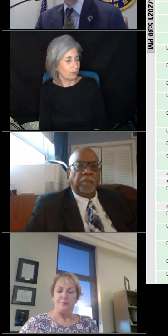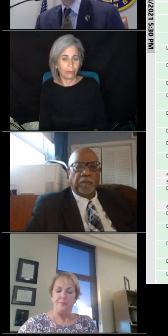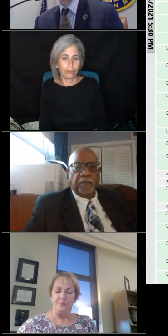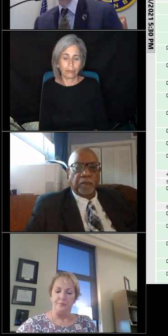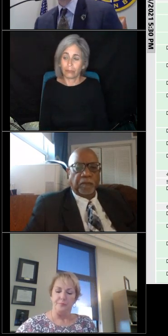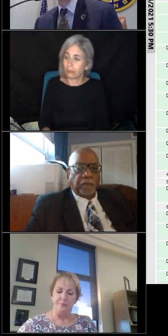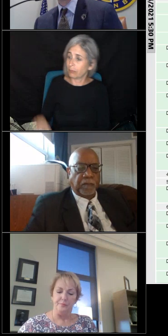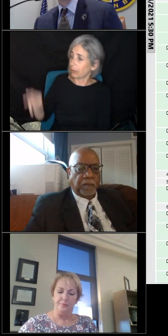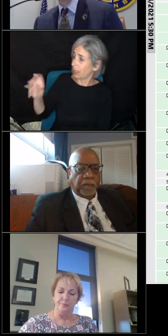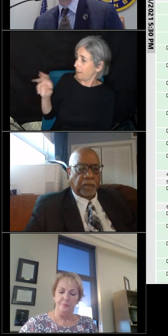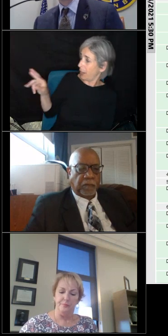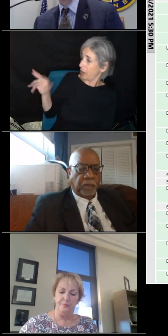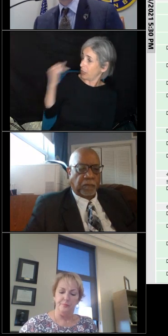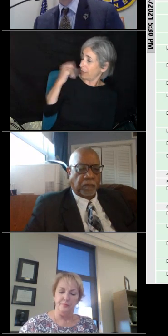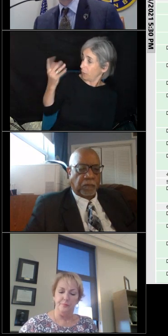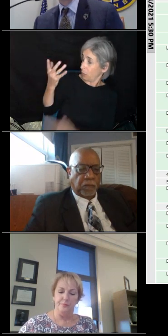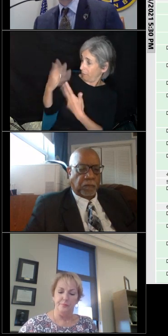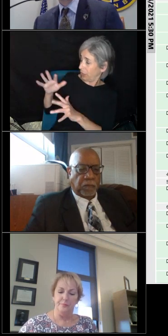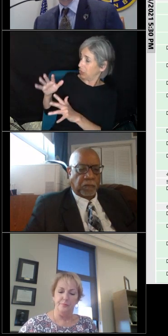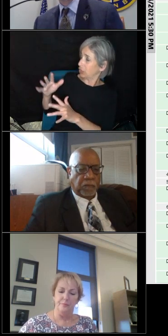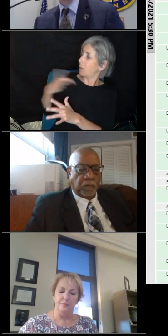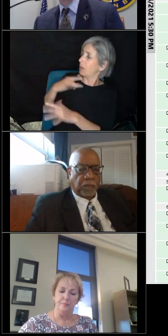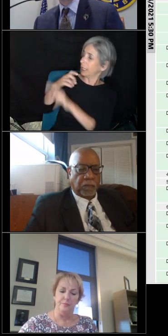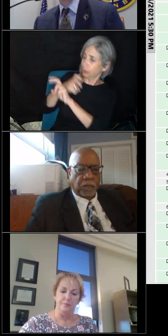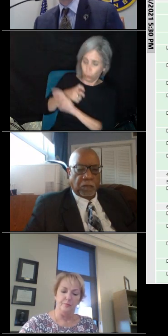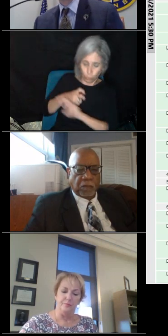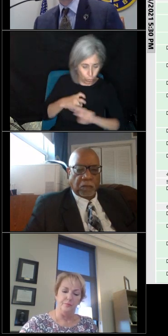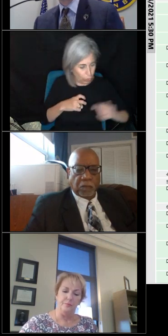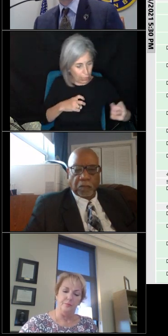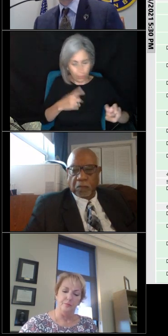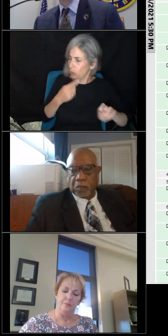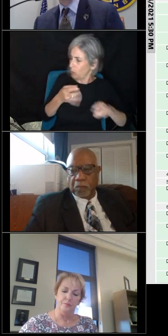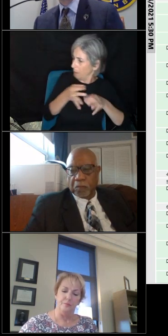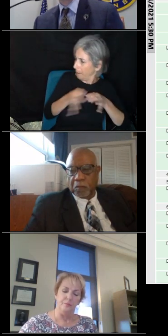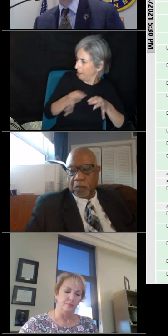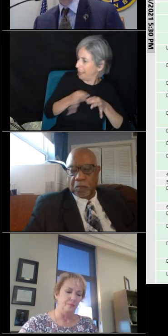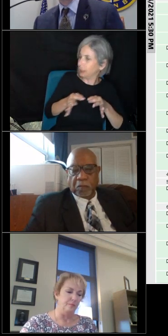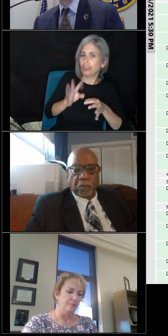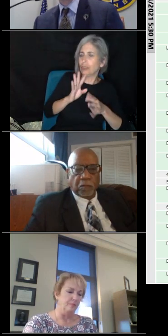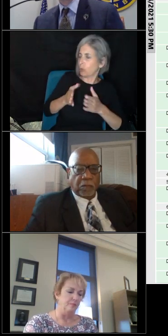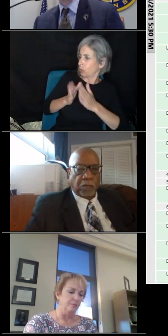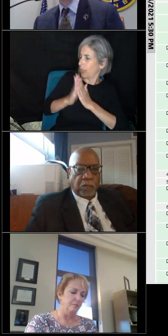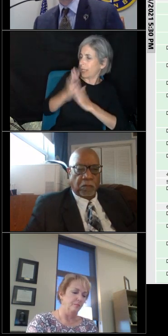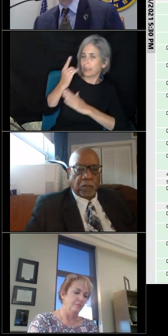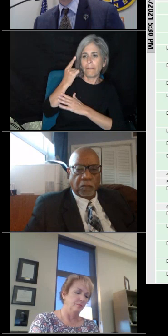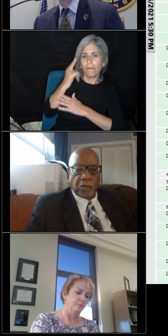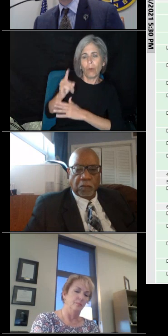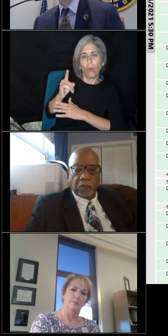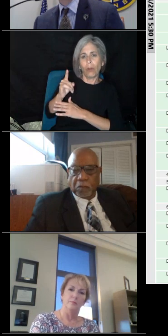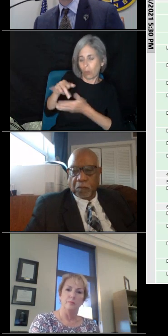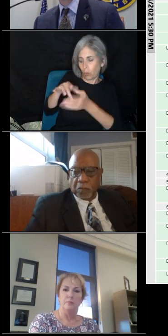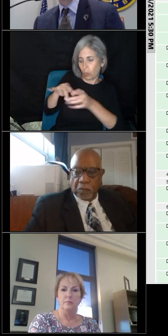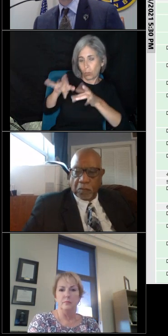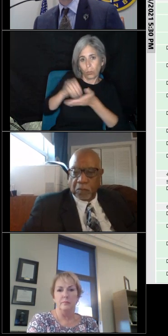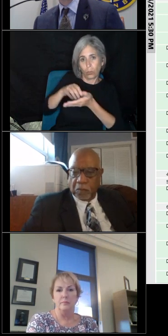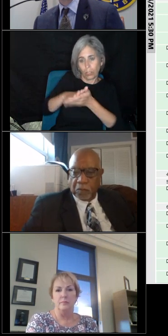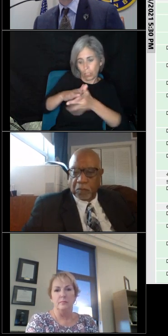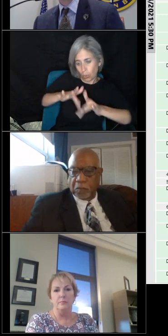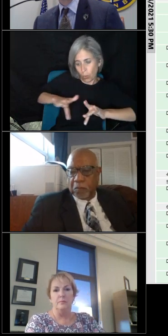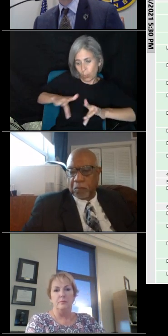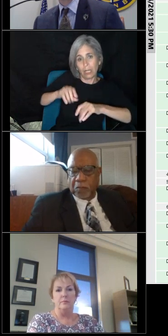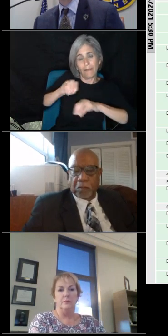Mayor? Yes. If you are finished, I'd like to segue in something that you just mentioned when you were requesting for recordings of these advisory